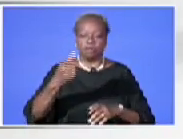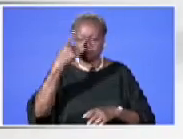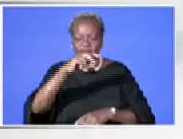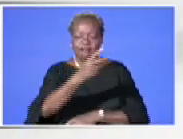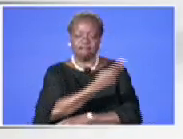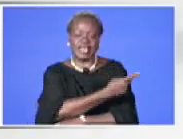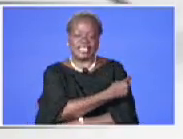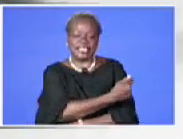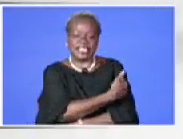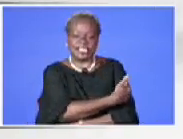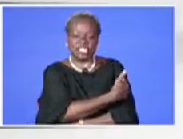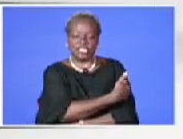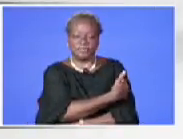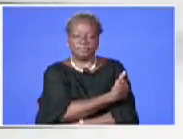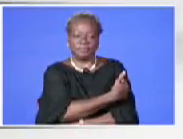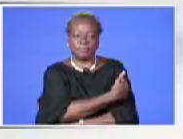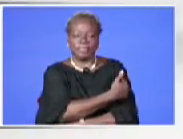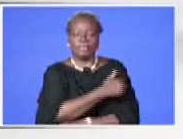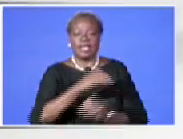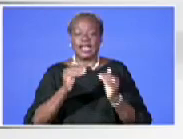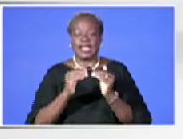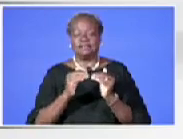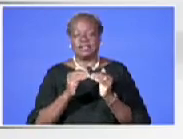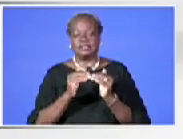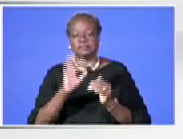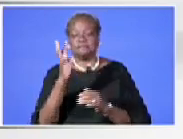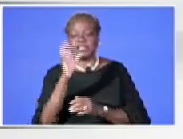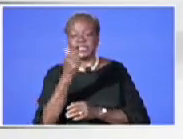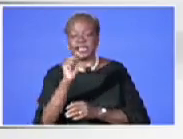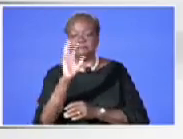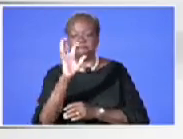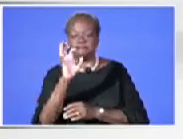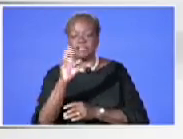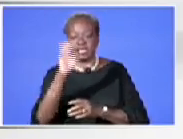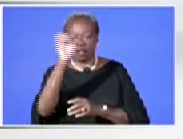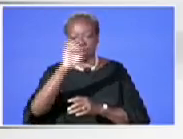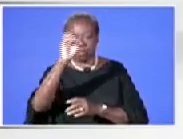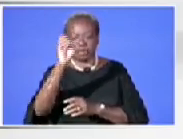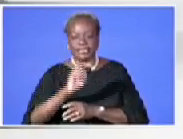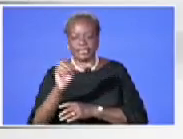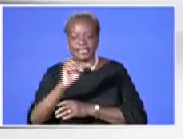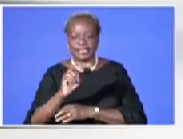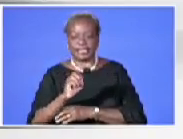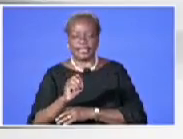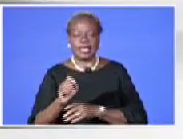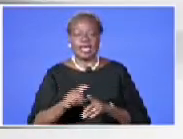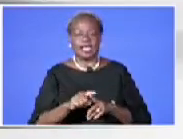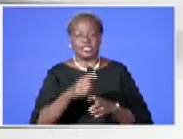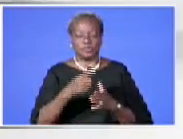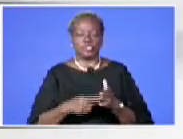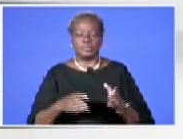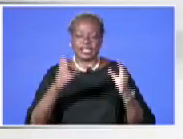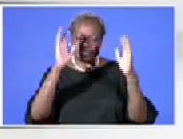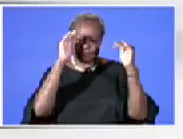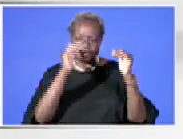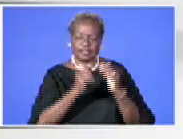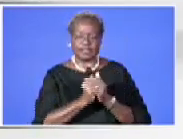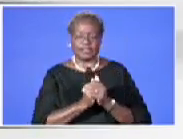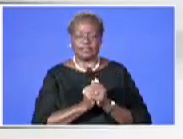levels are only at around 10 to 15% of what has been expected.